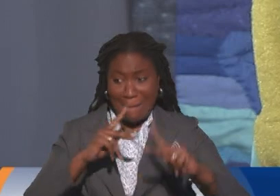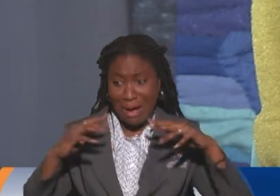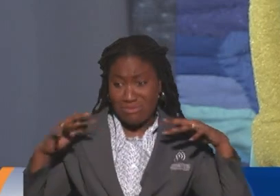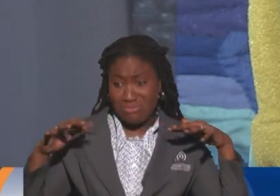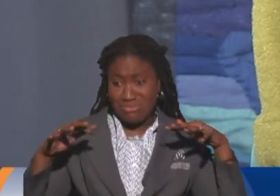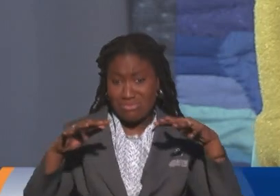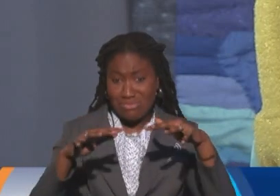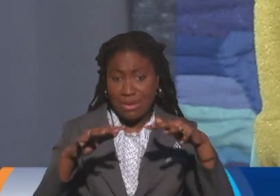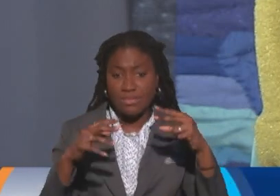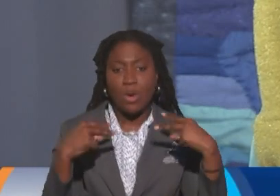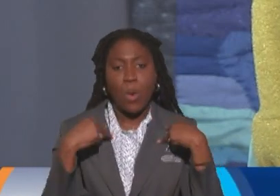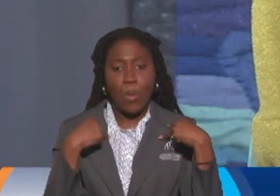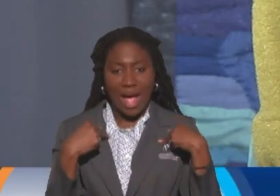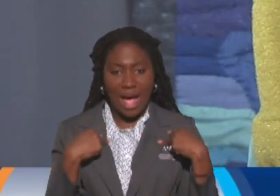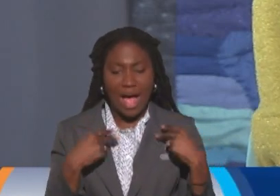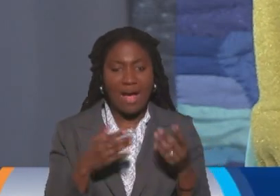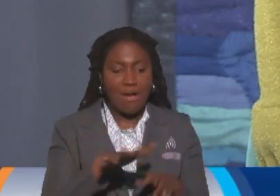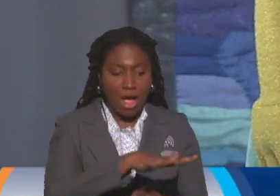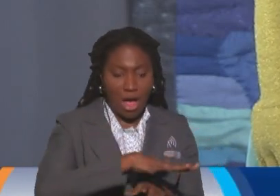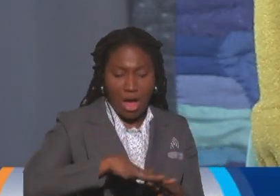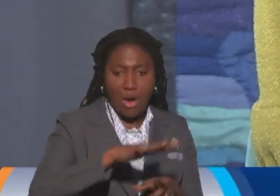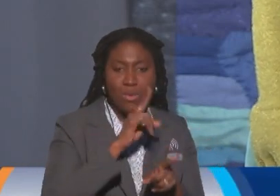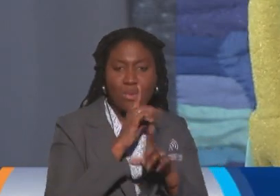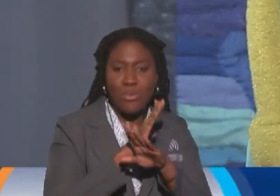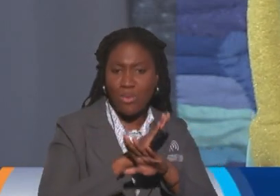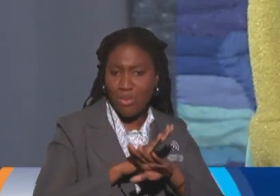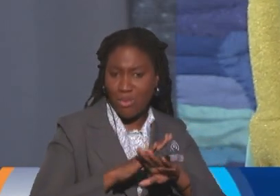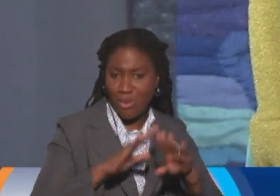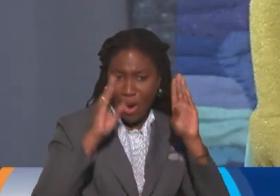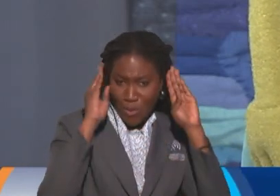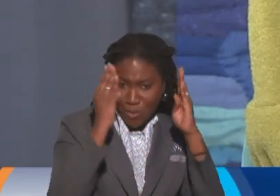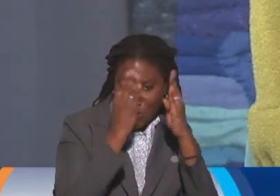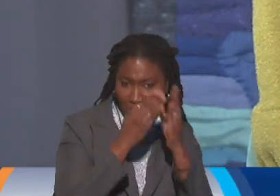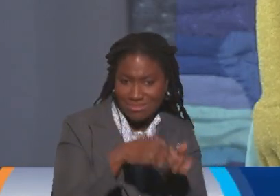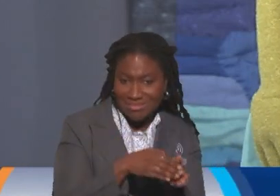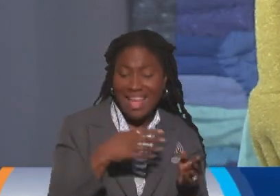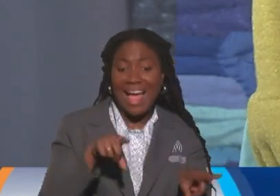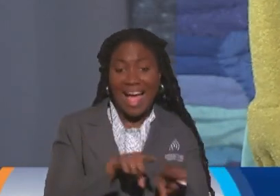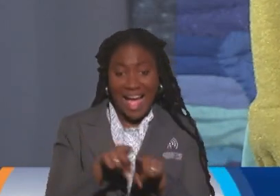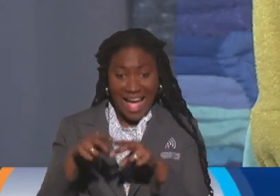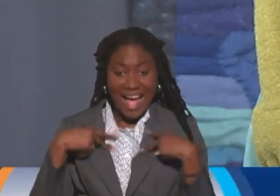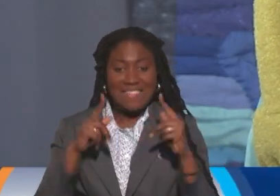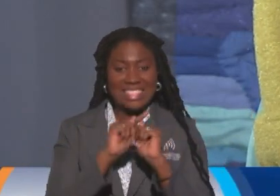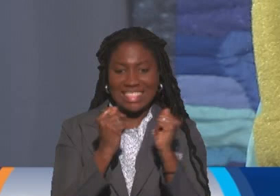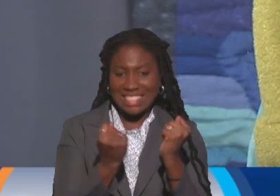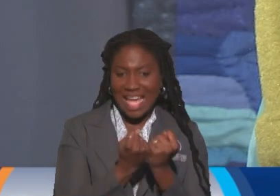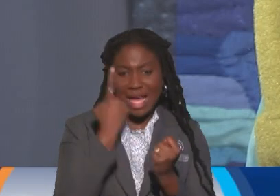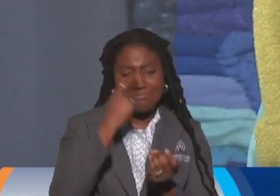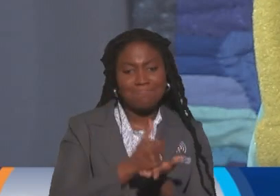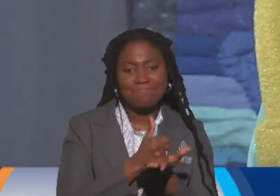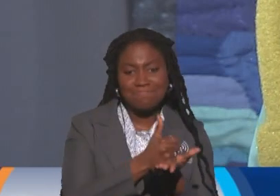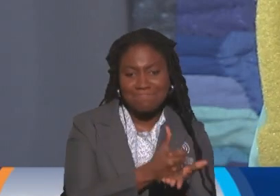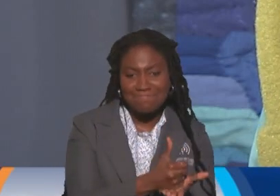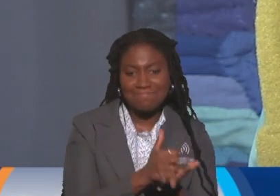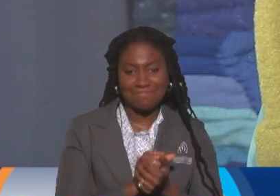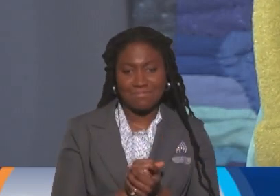that we have an area called a comfort zone. Nice. And we have a well-being team. In the spirit of being